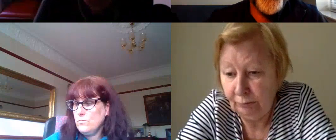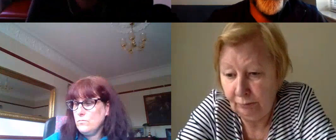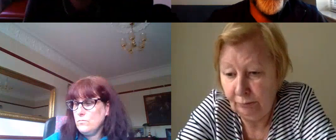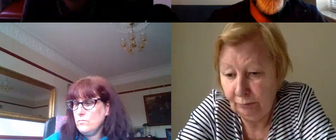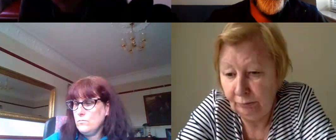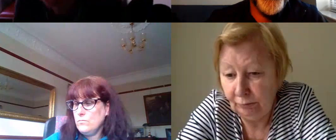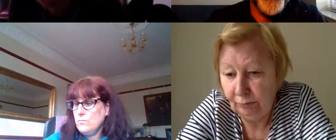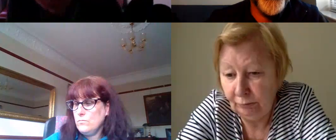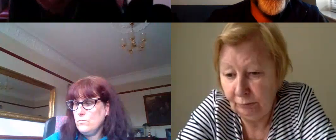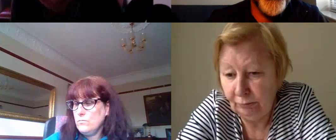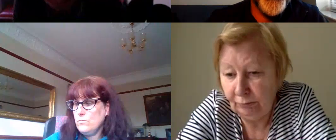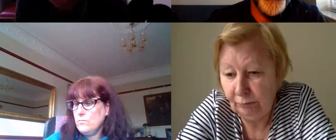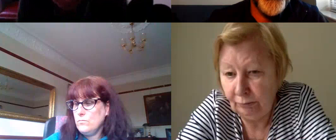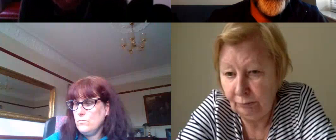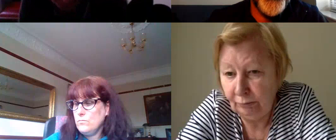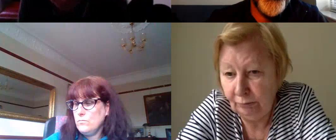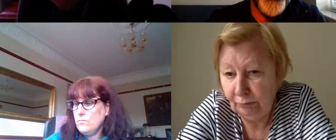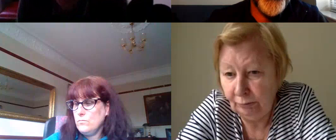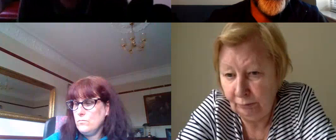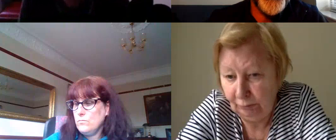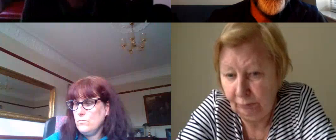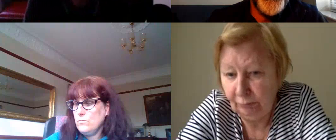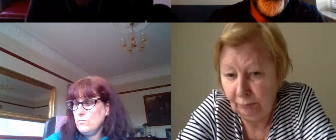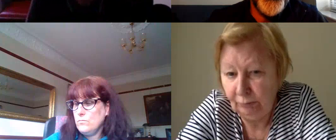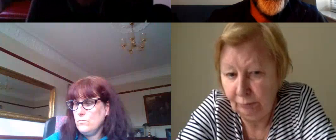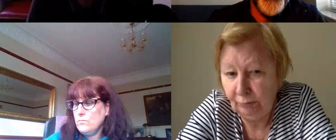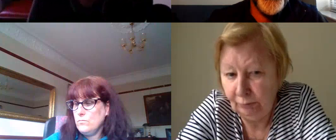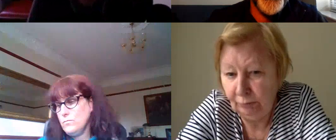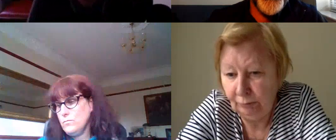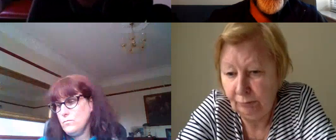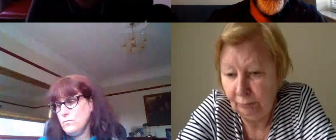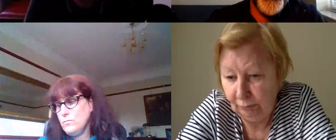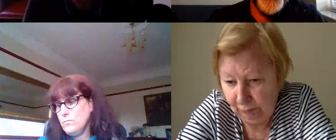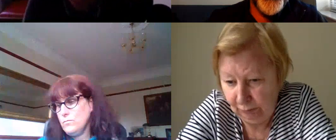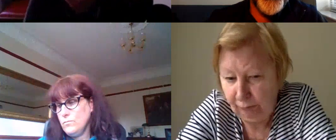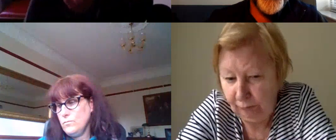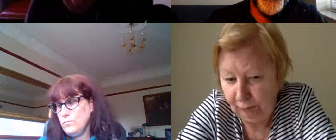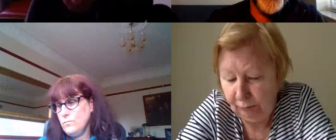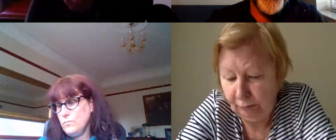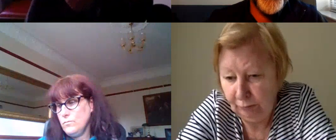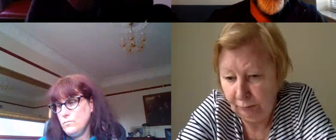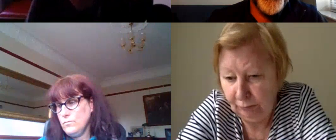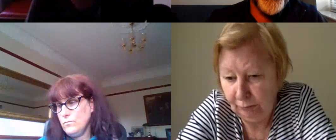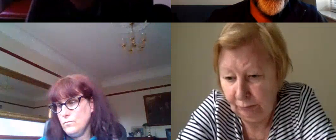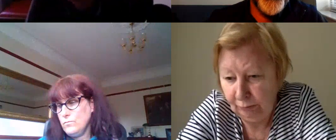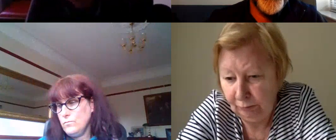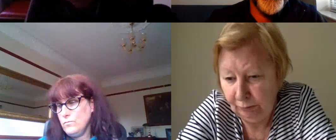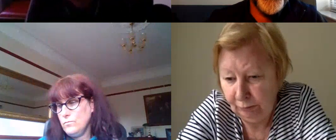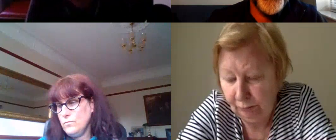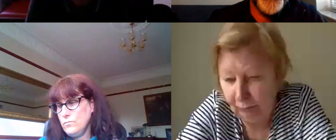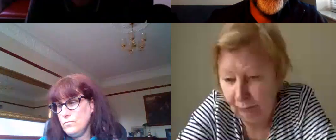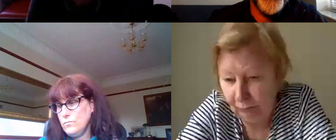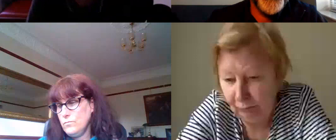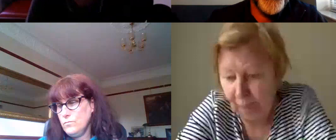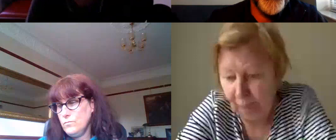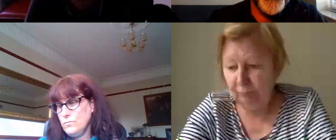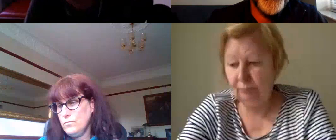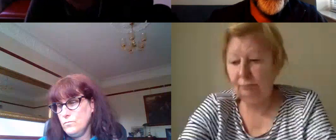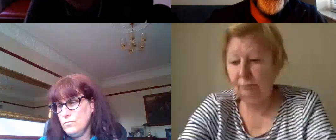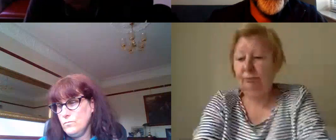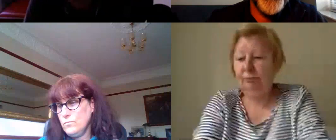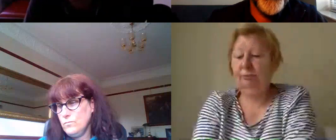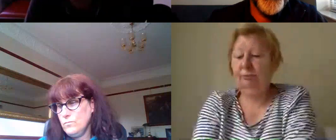and allocate out any ones that are not taken up on a first come, first served basis. But it is very tight,